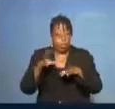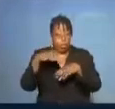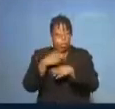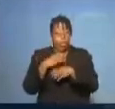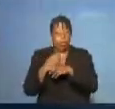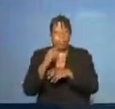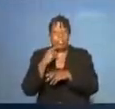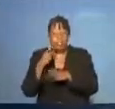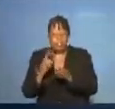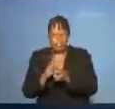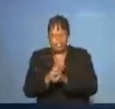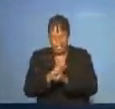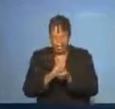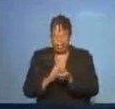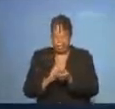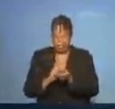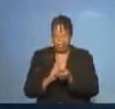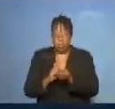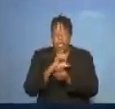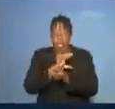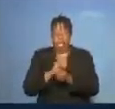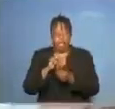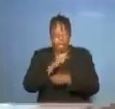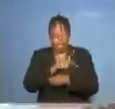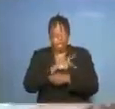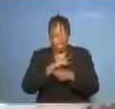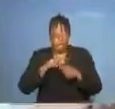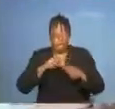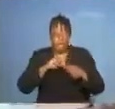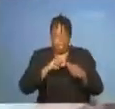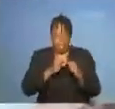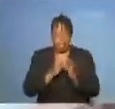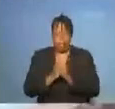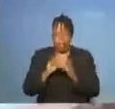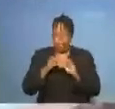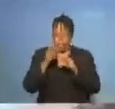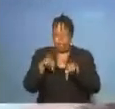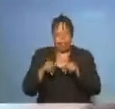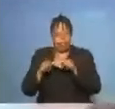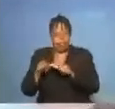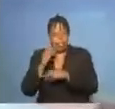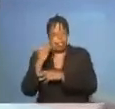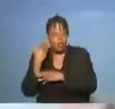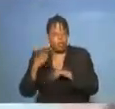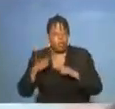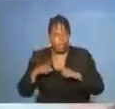caused some serious damage and personal injury. So people should stay at home, you know,